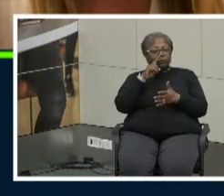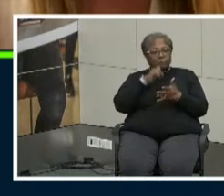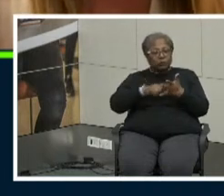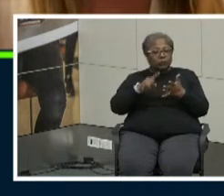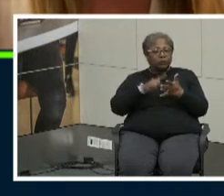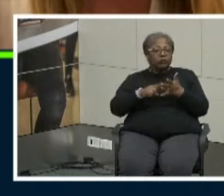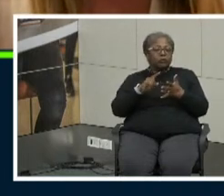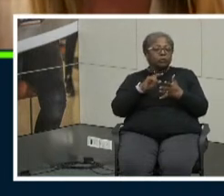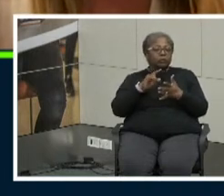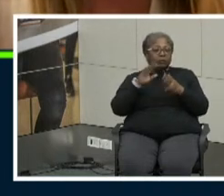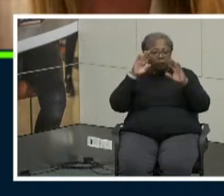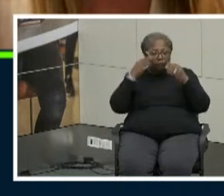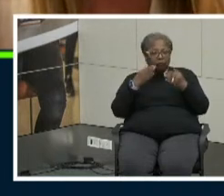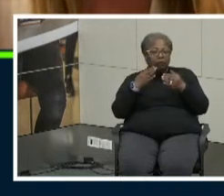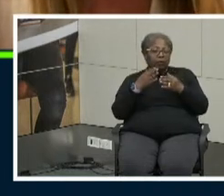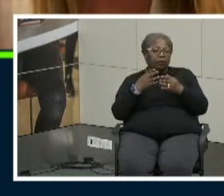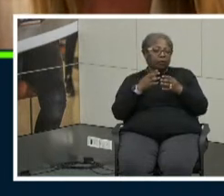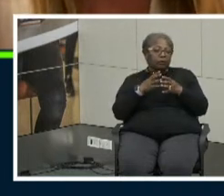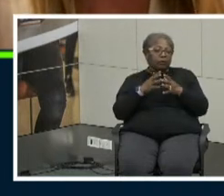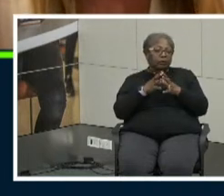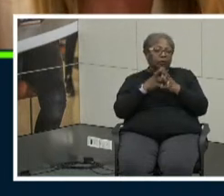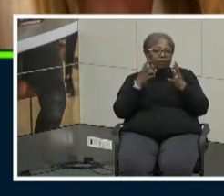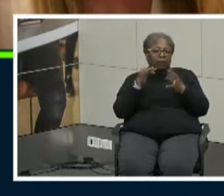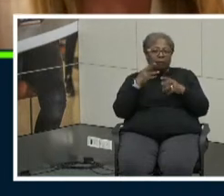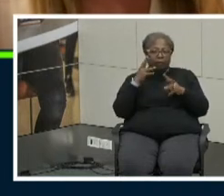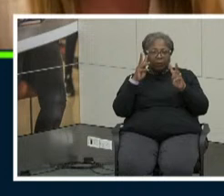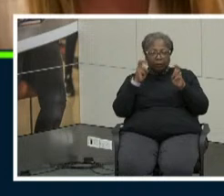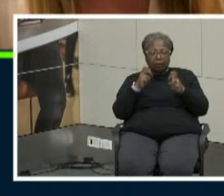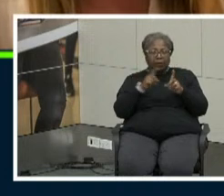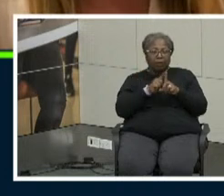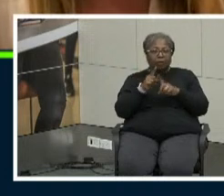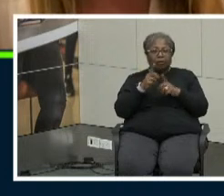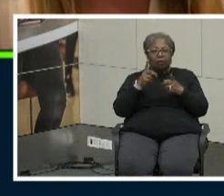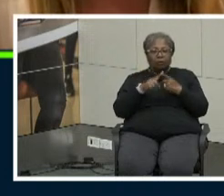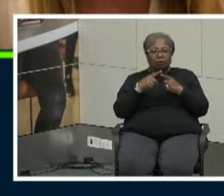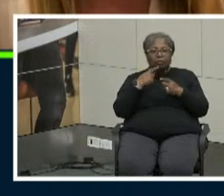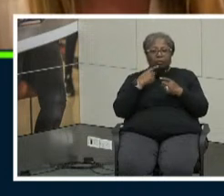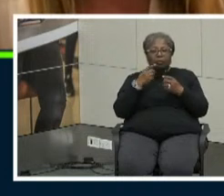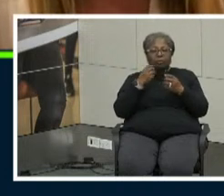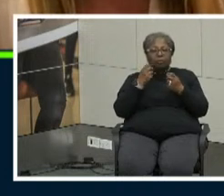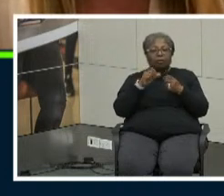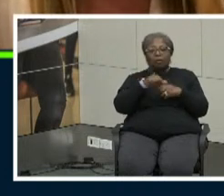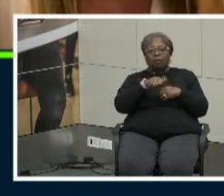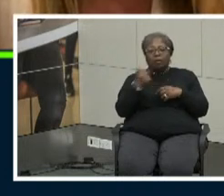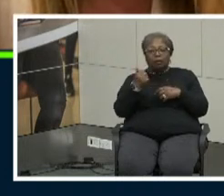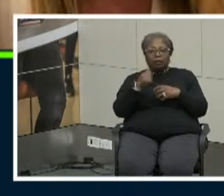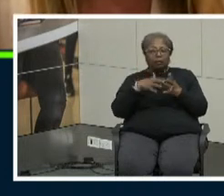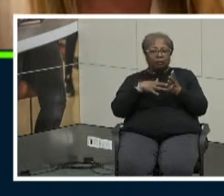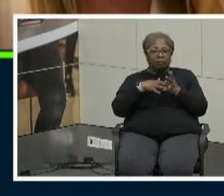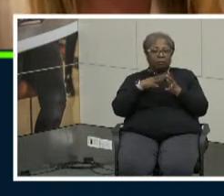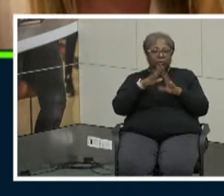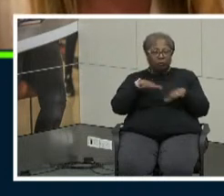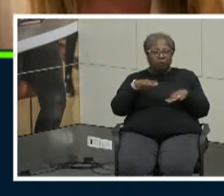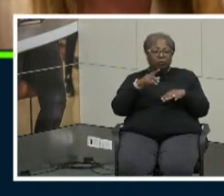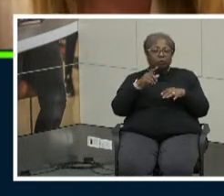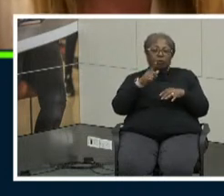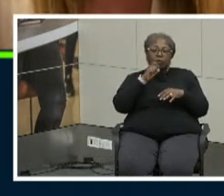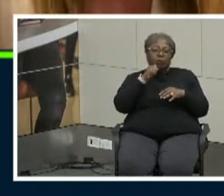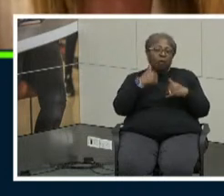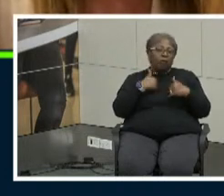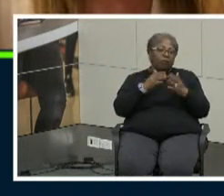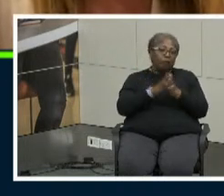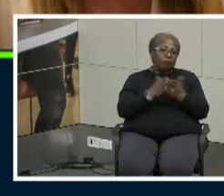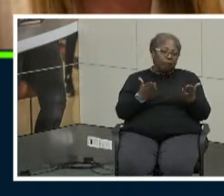are being focused on a circus of less acute issues I would also like to highlight another type of vulner child and that is a child without